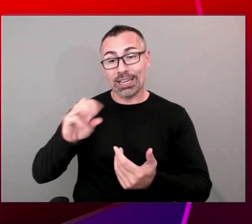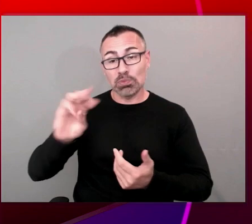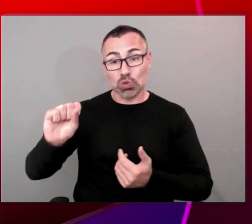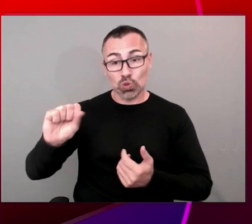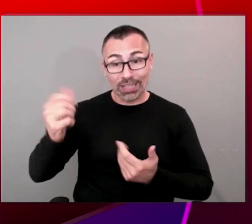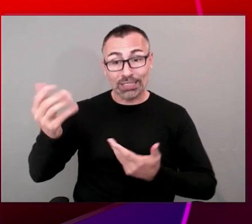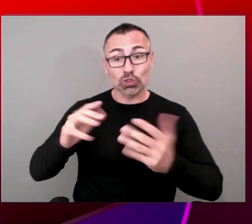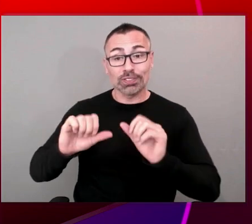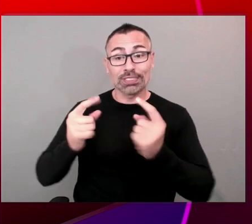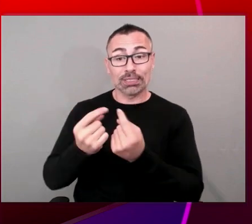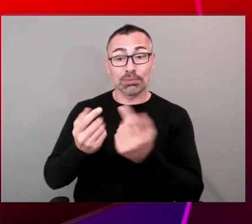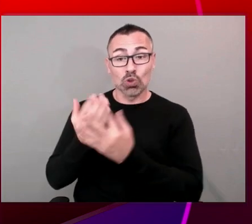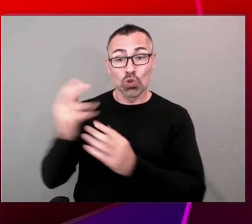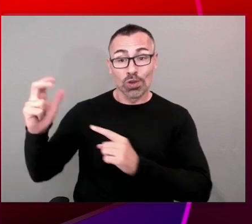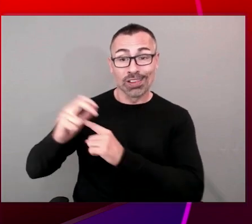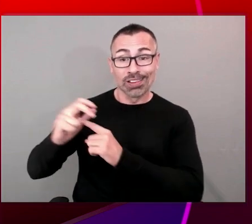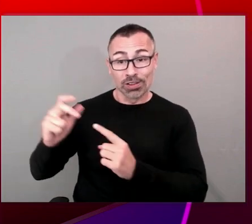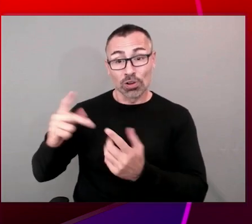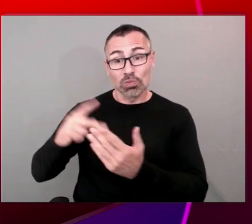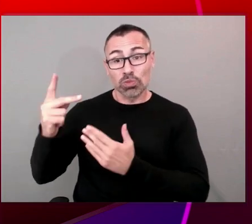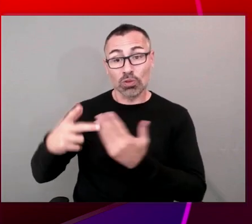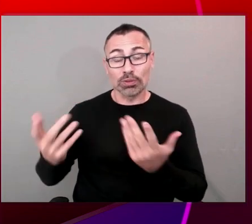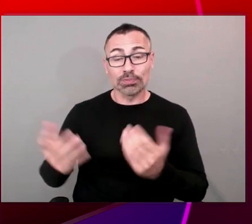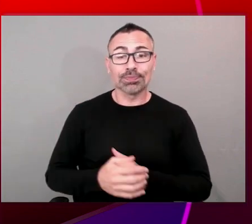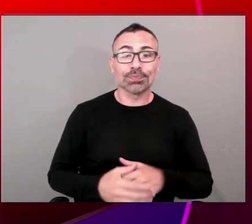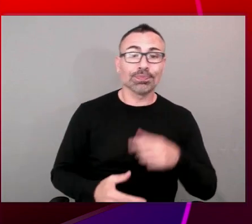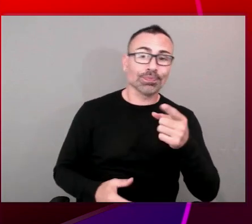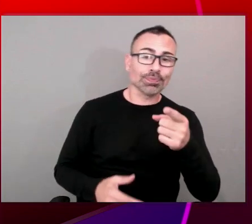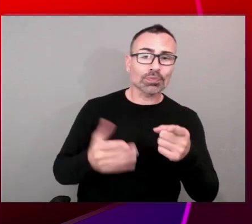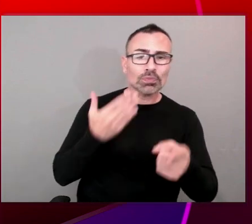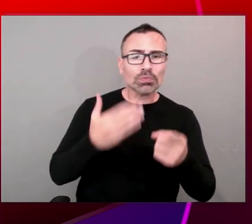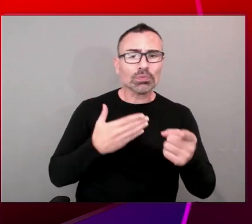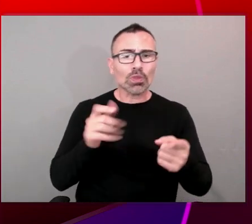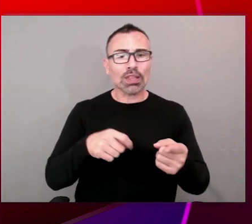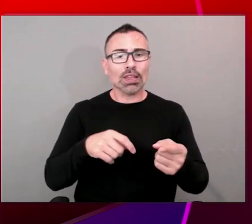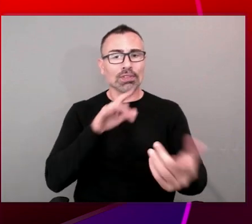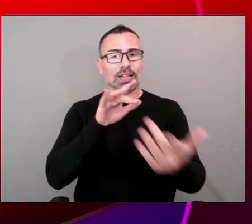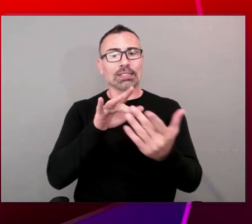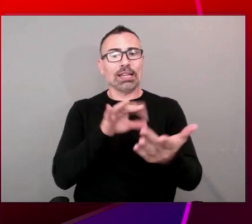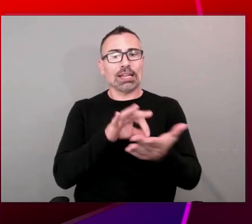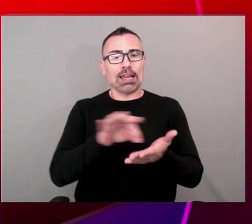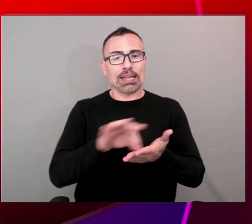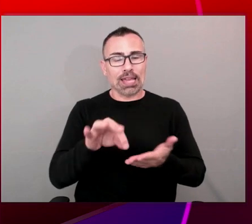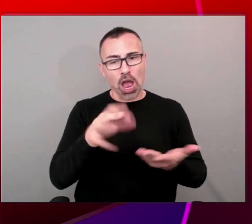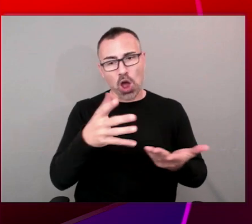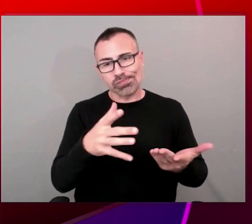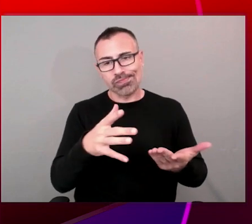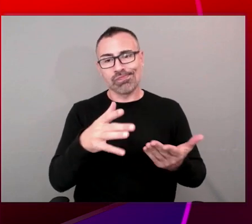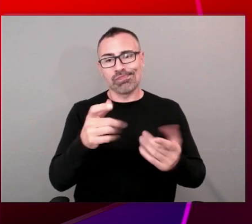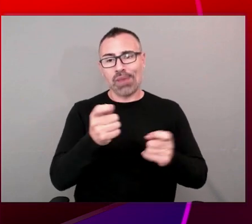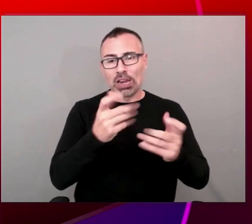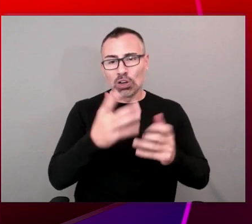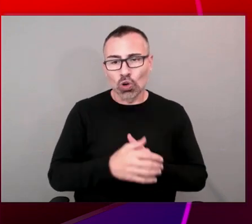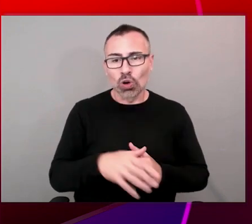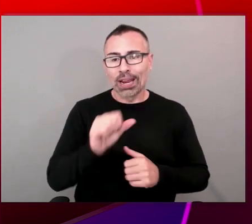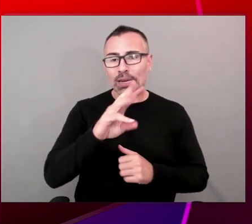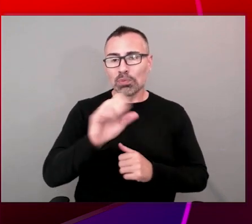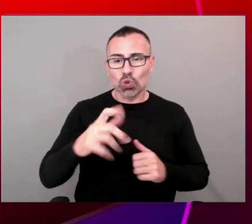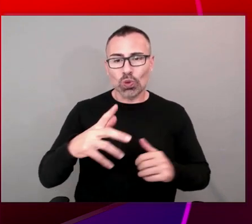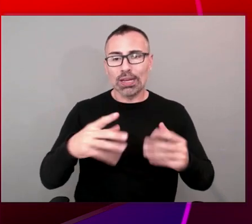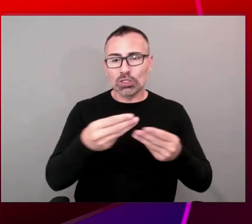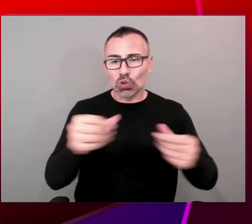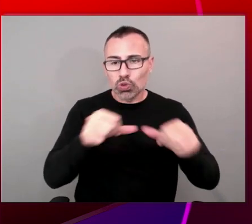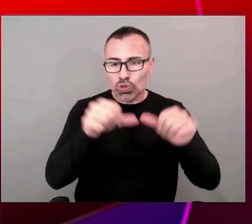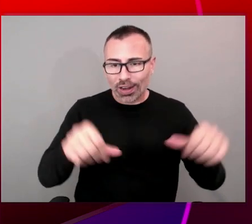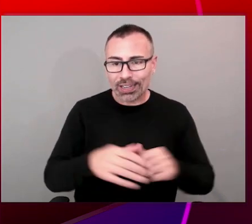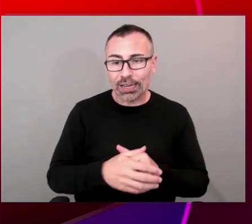you might have like an account manager or a technical account manager that you can engage or a solutions with. architect. Right. And they will help you navigate some of the, like, how do I get to the right people